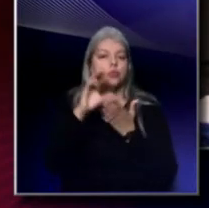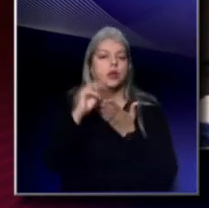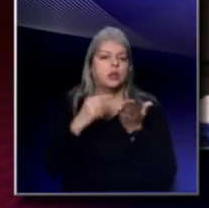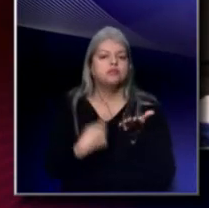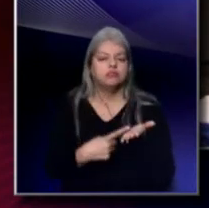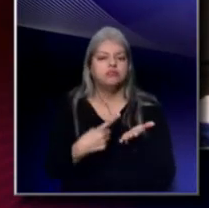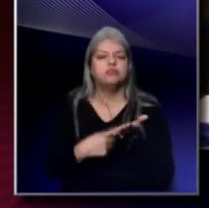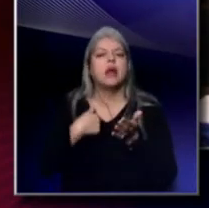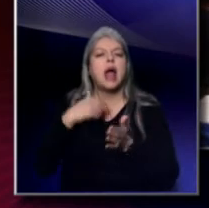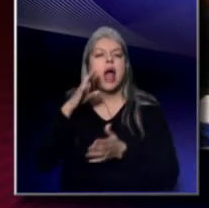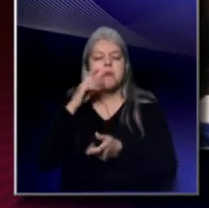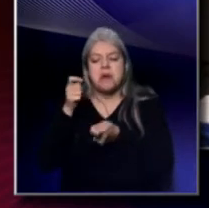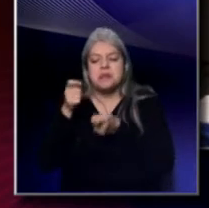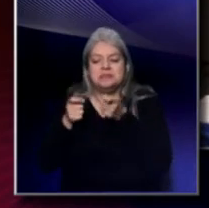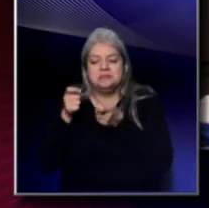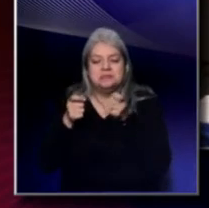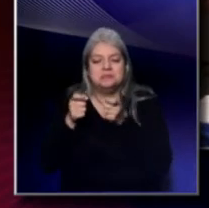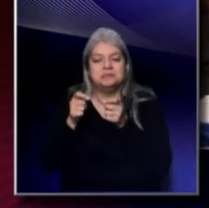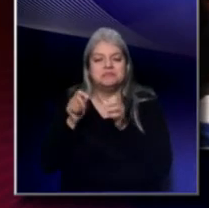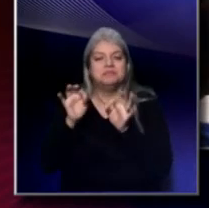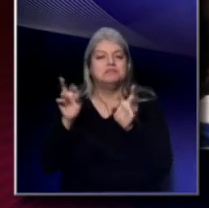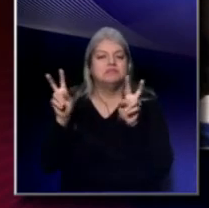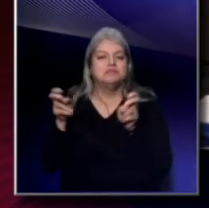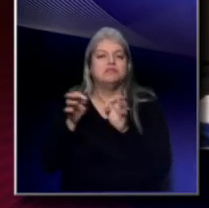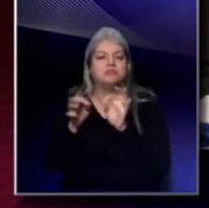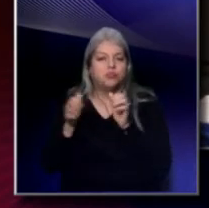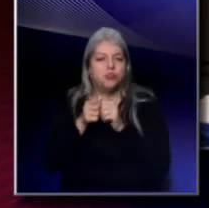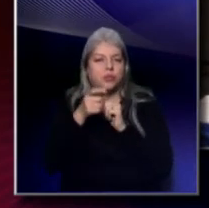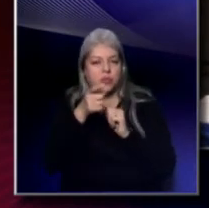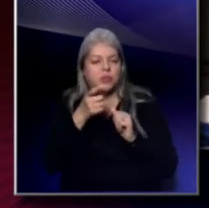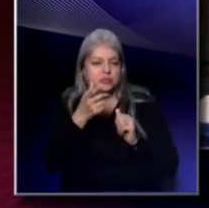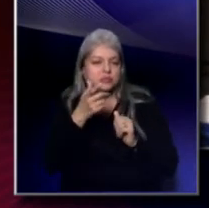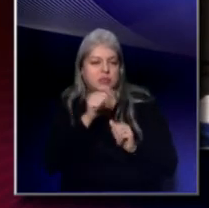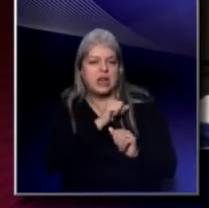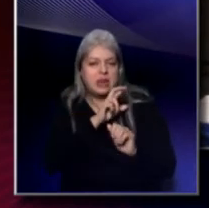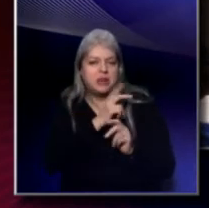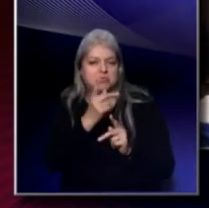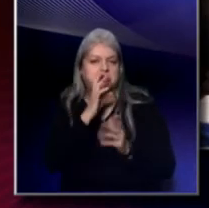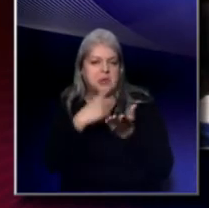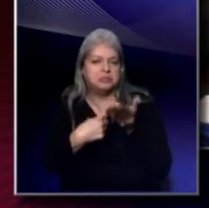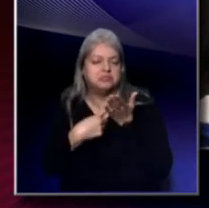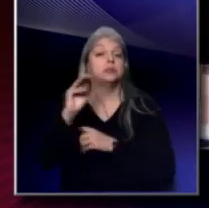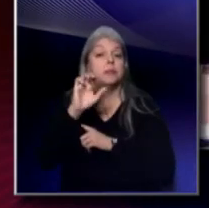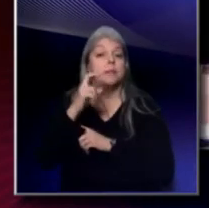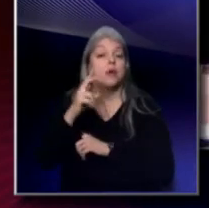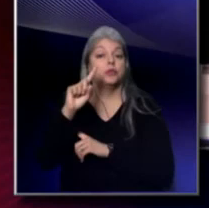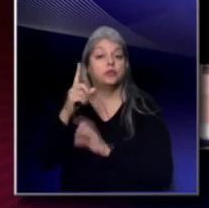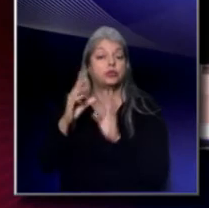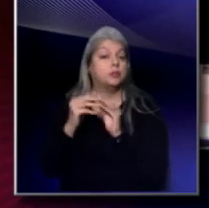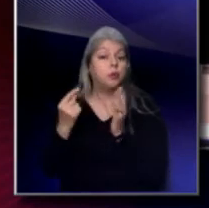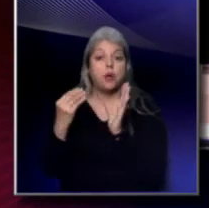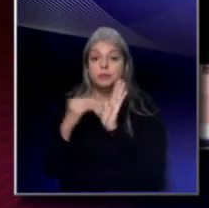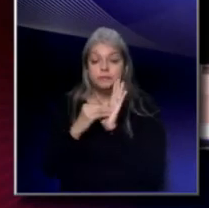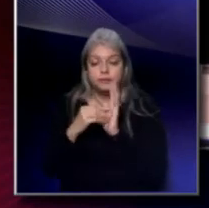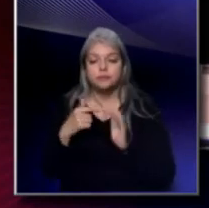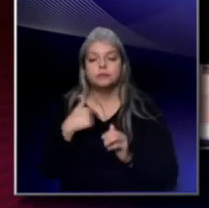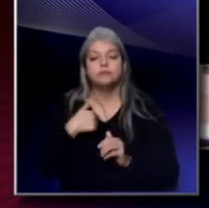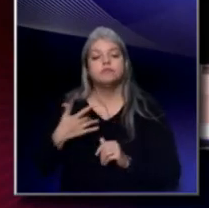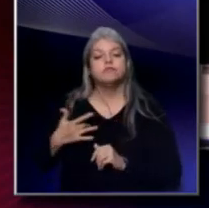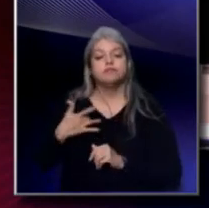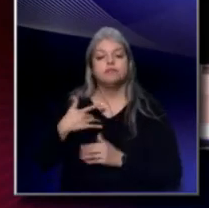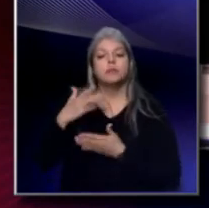I'll sharpen that with you more, Annette. You and I can interact about that. Okay. I believe that based on